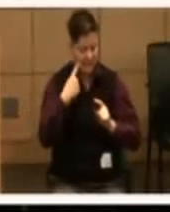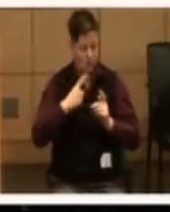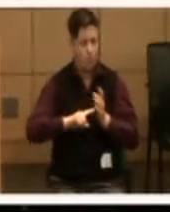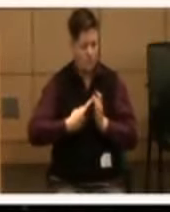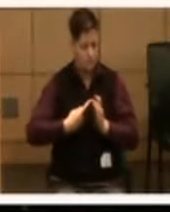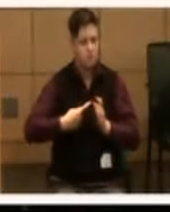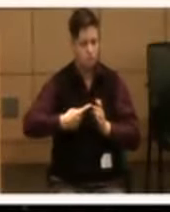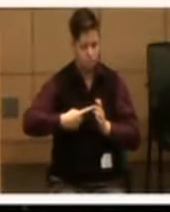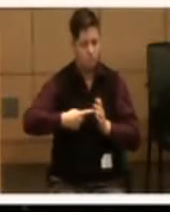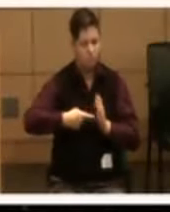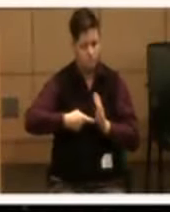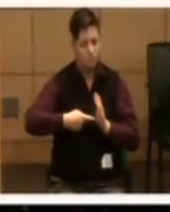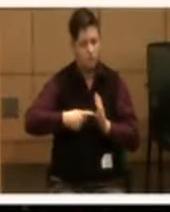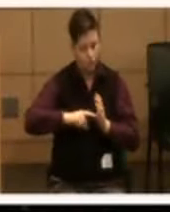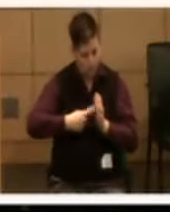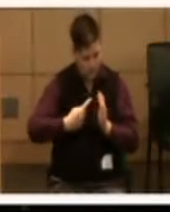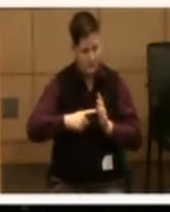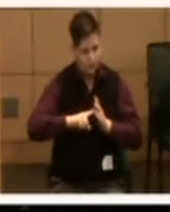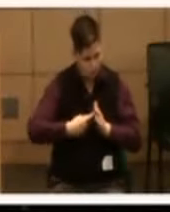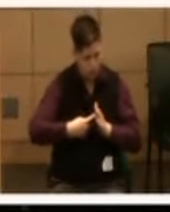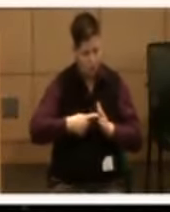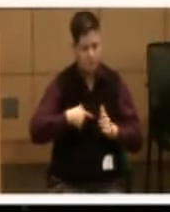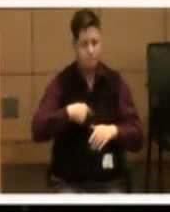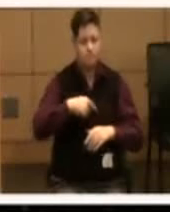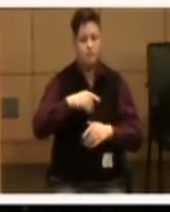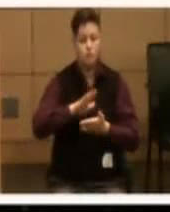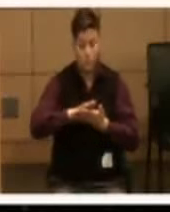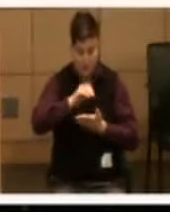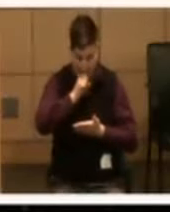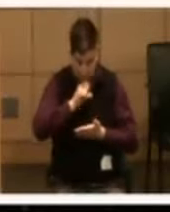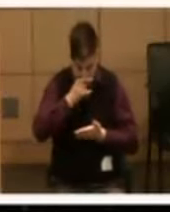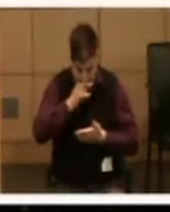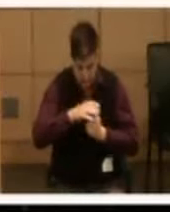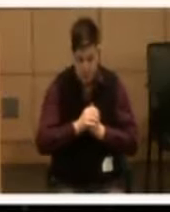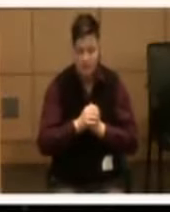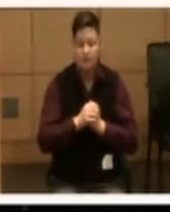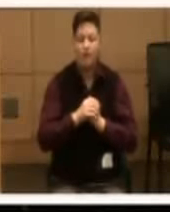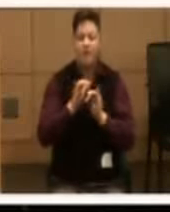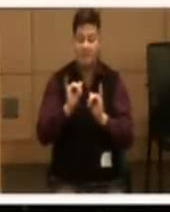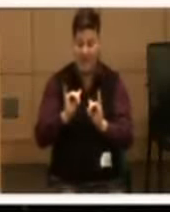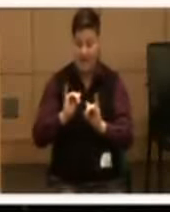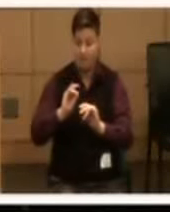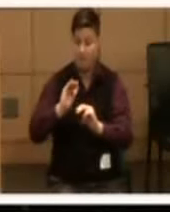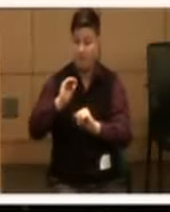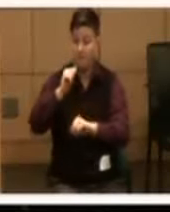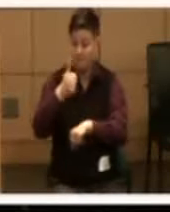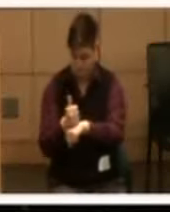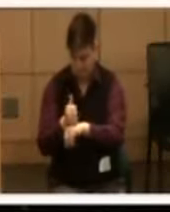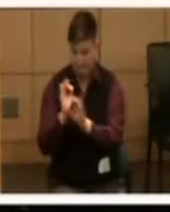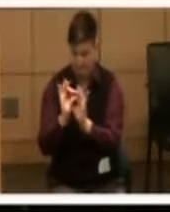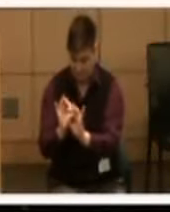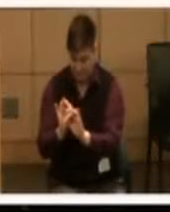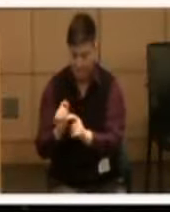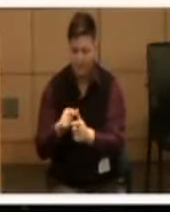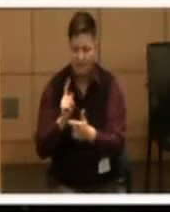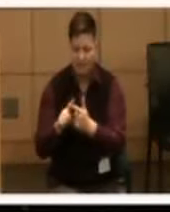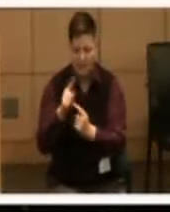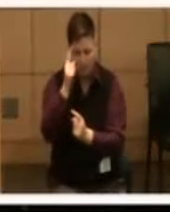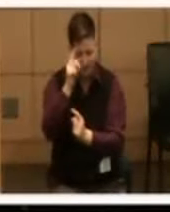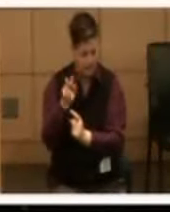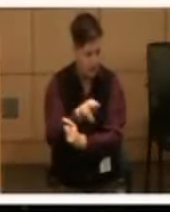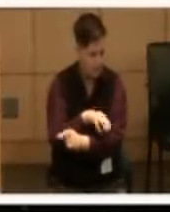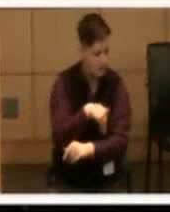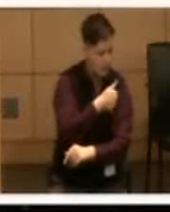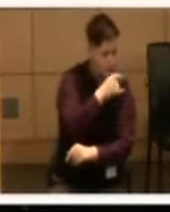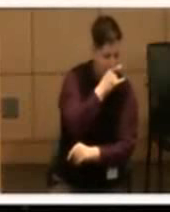with children at school age that can provide us this information, we can get towards an assessment for younger children who aren't able to provide that